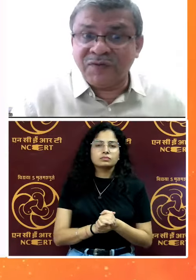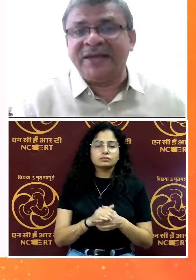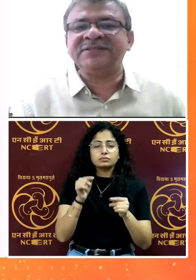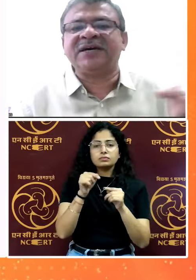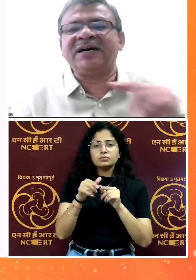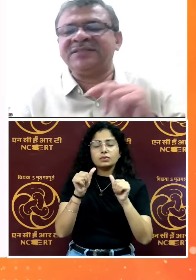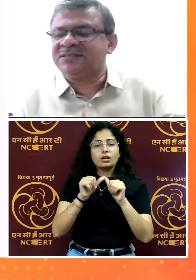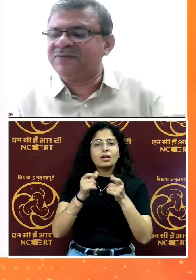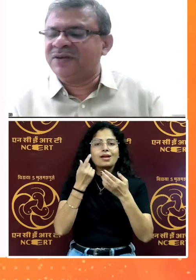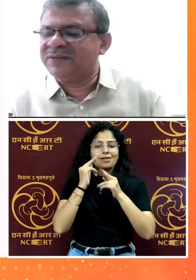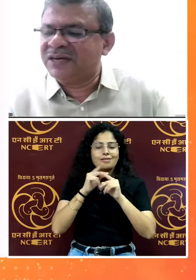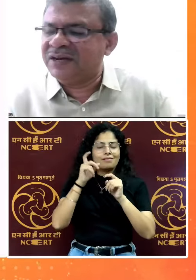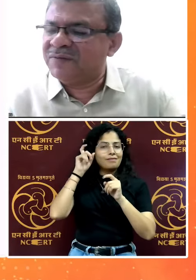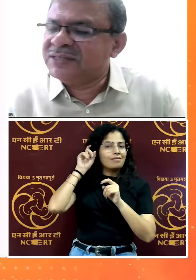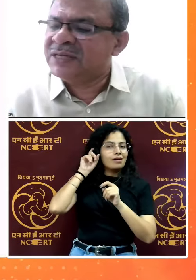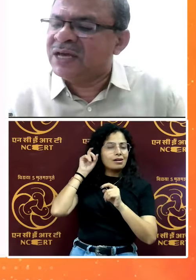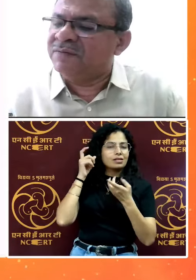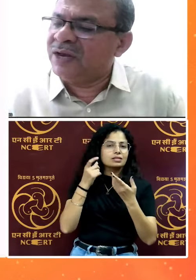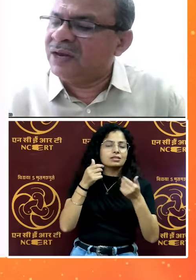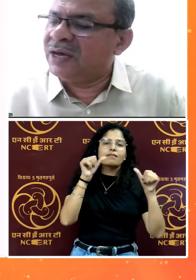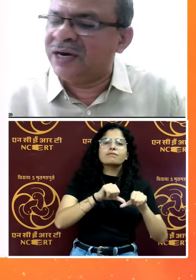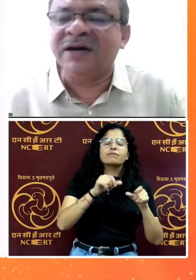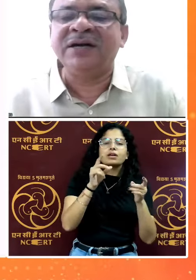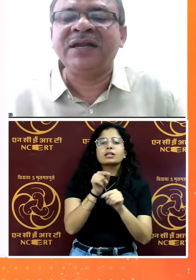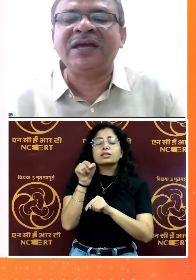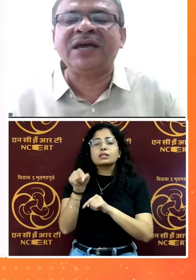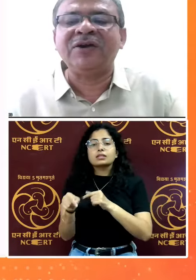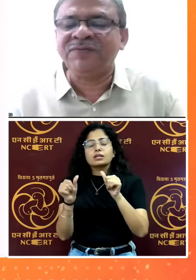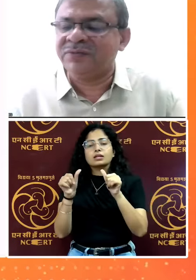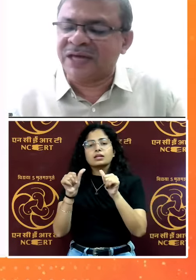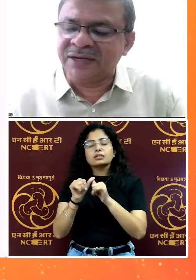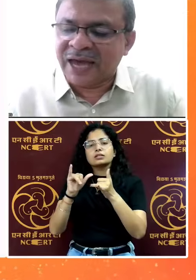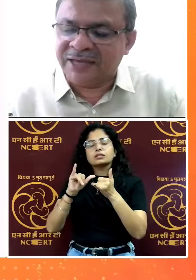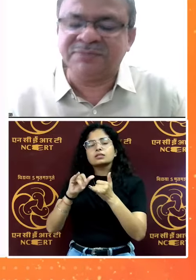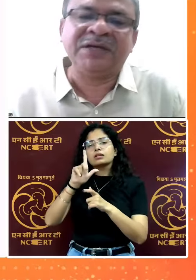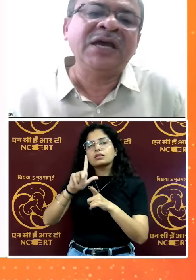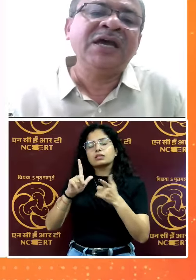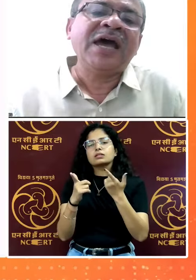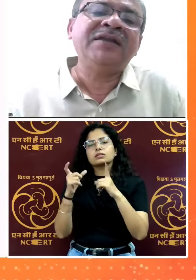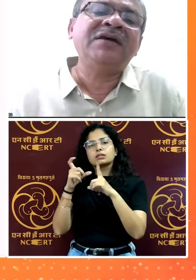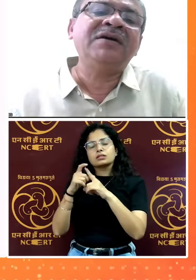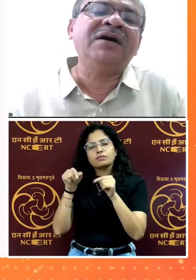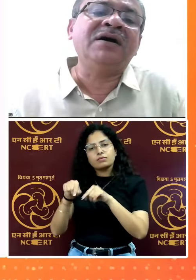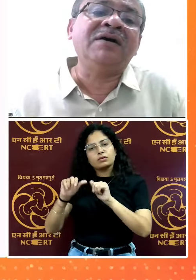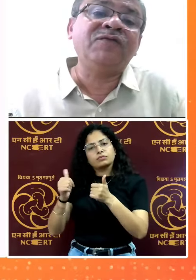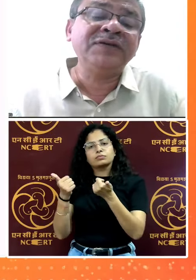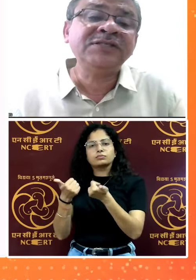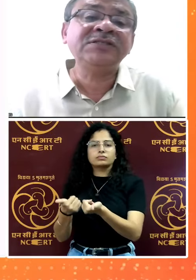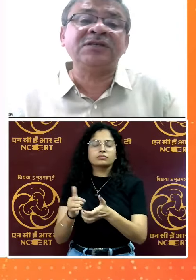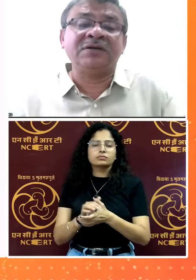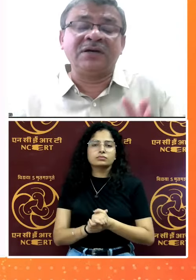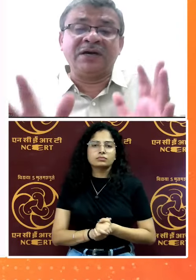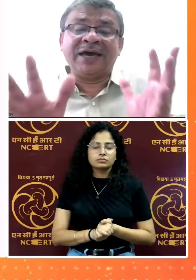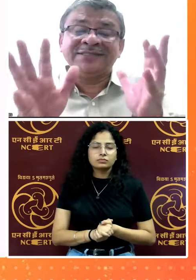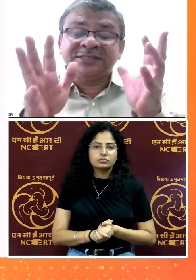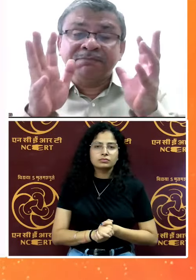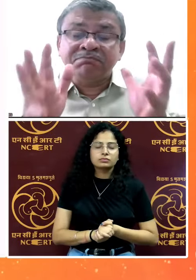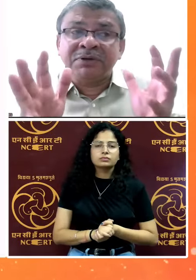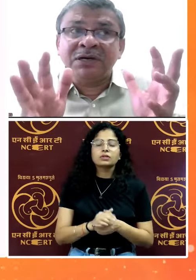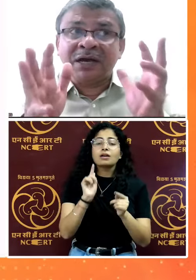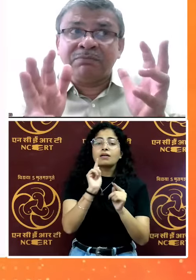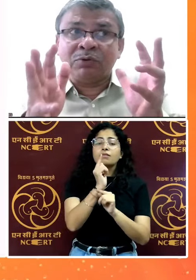aid fails, the assistive listening device will take care of that aspect. And the first